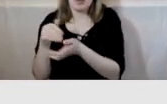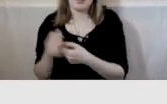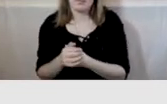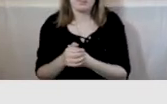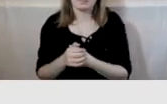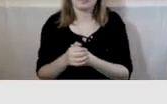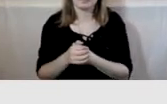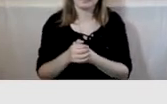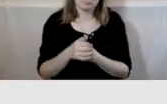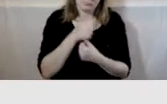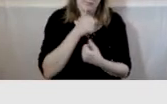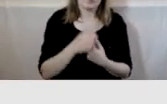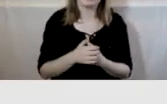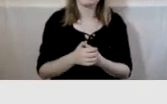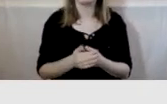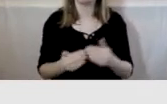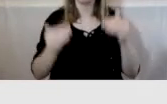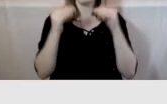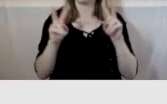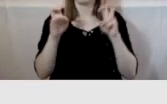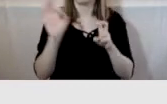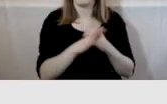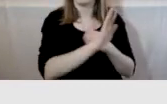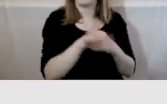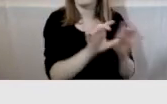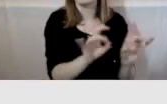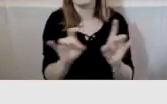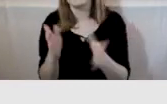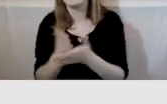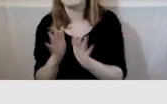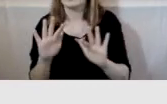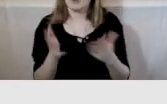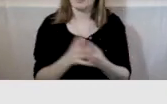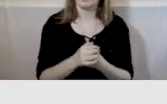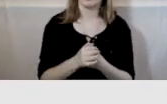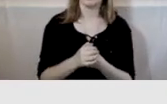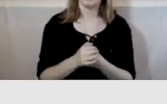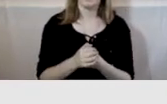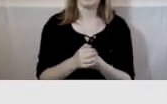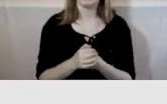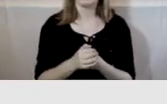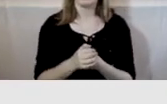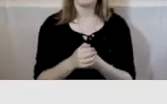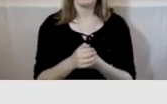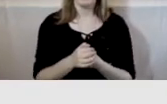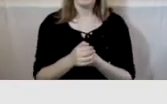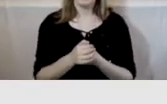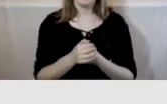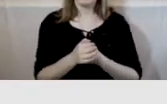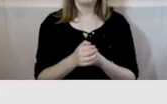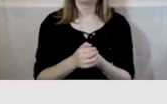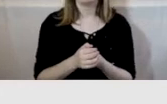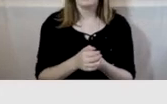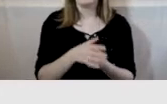Okay, diversity thing made lots of discussion again, lots of thinking